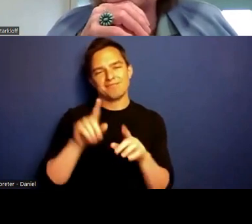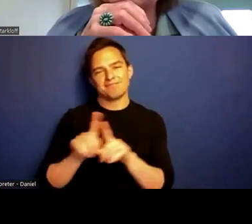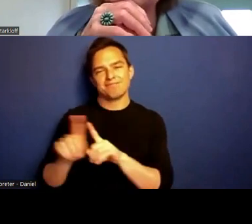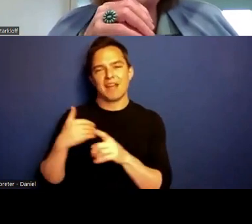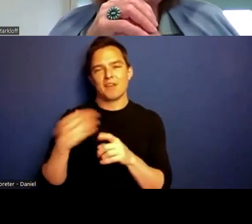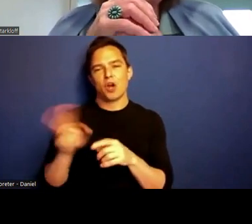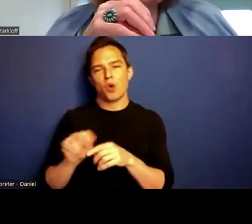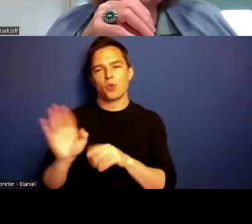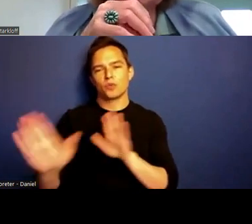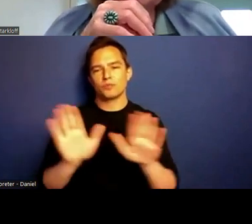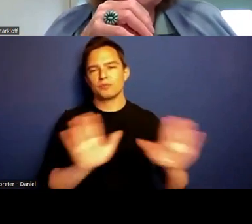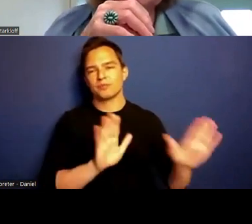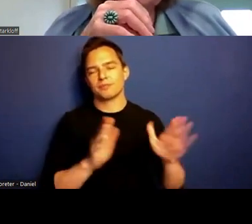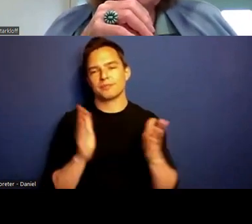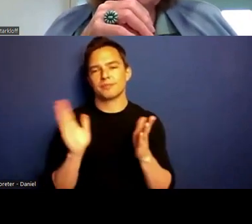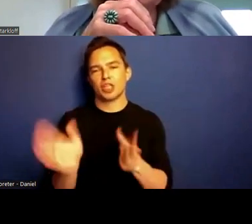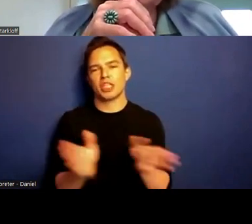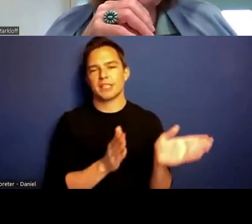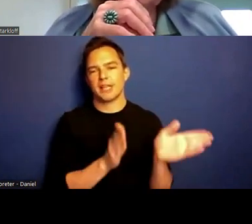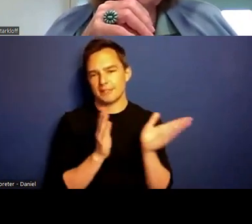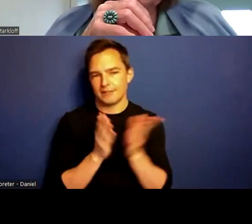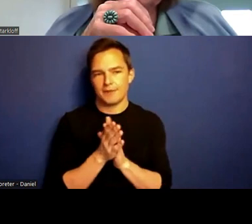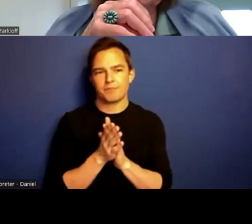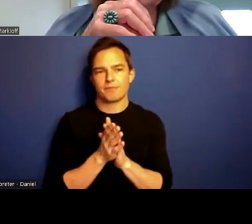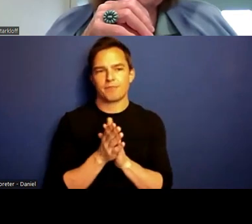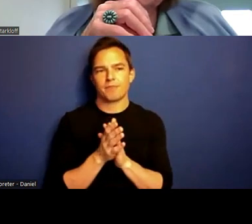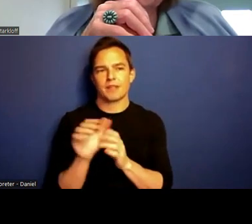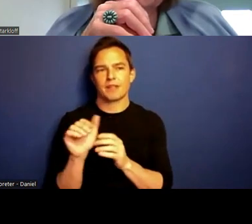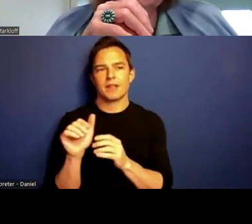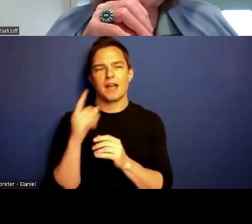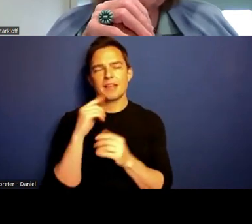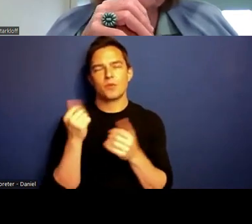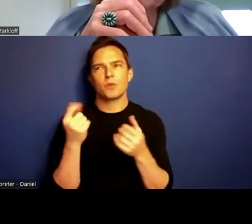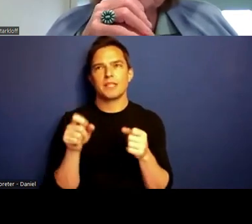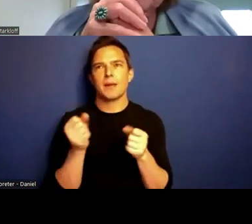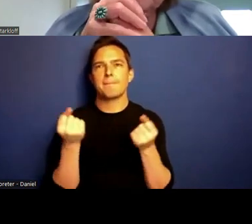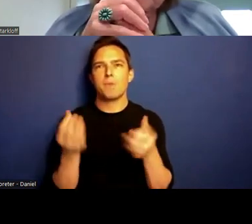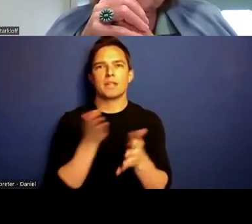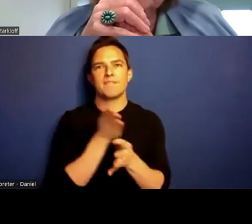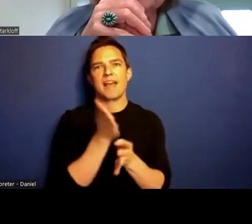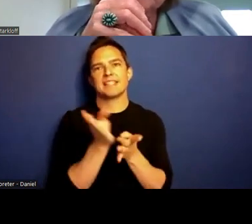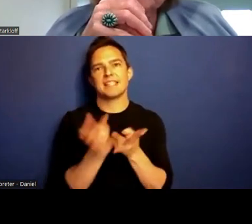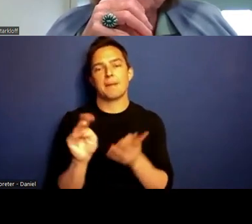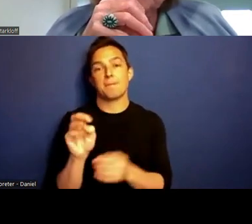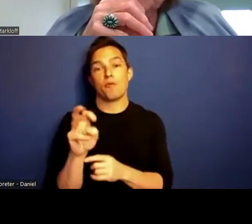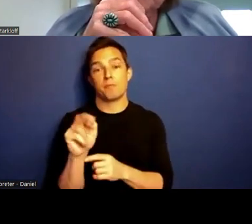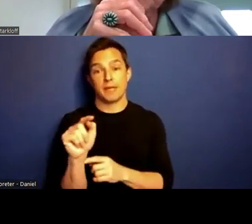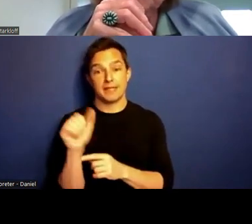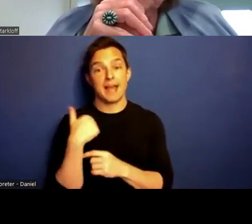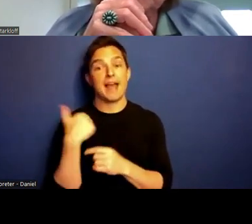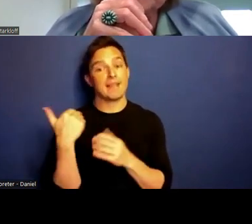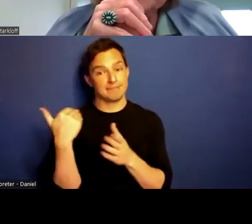them down. I think what we need is a multifaceted movement that has a